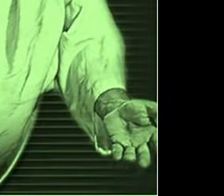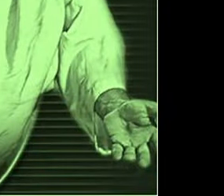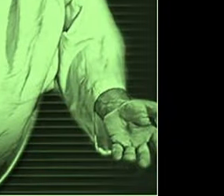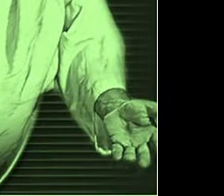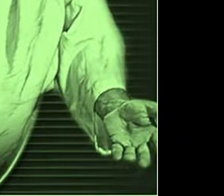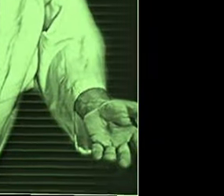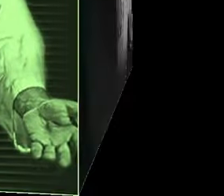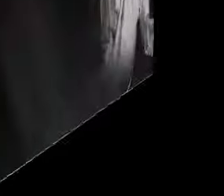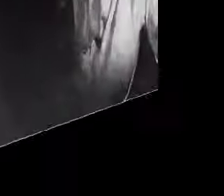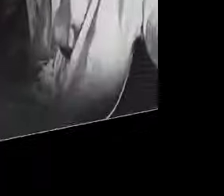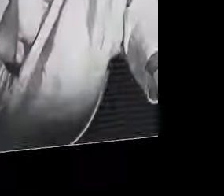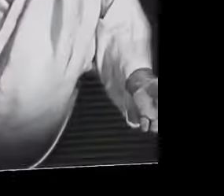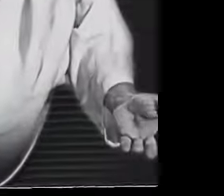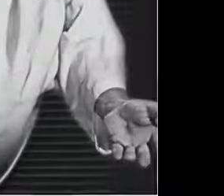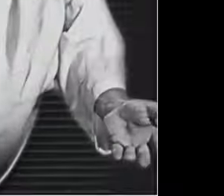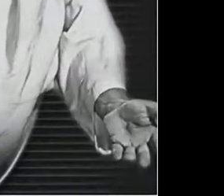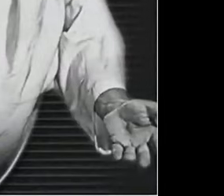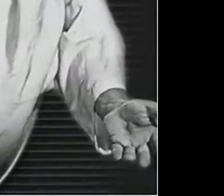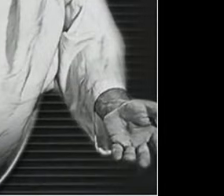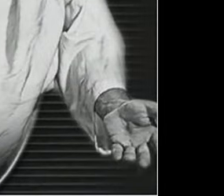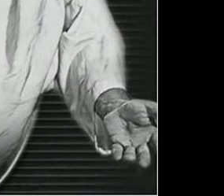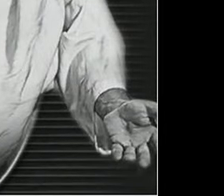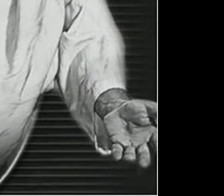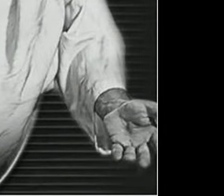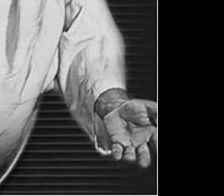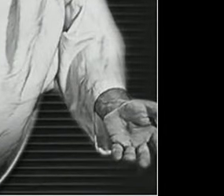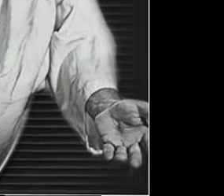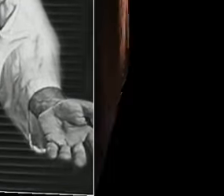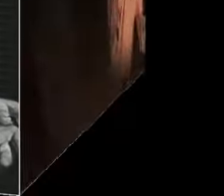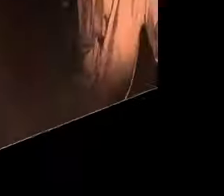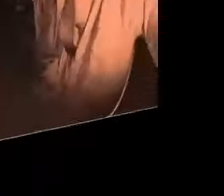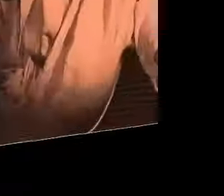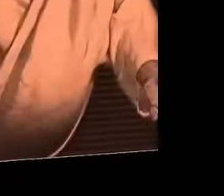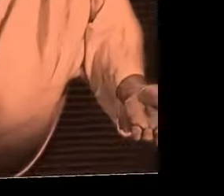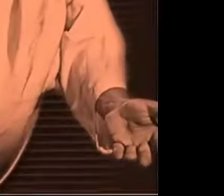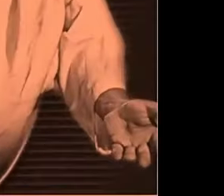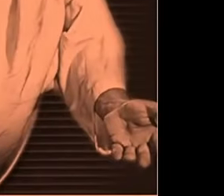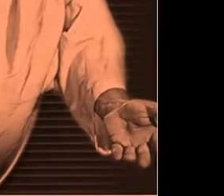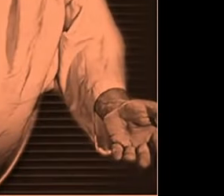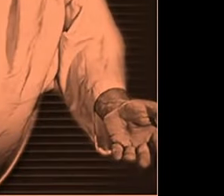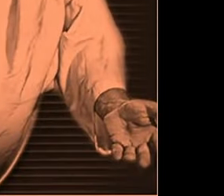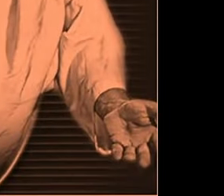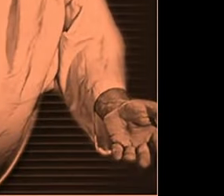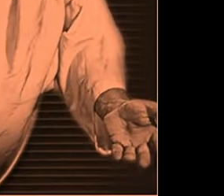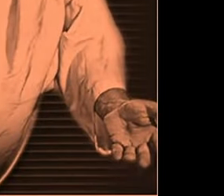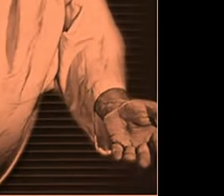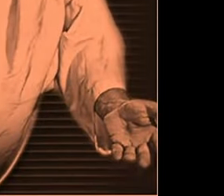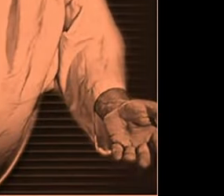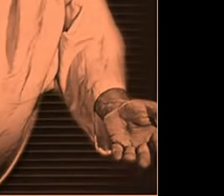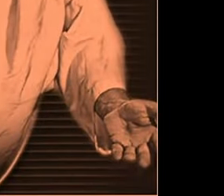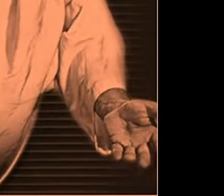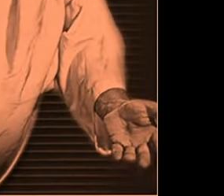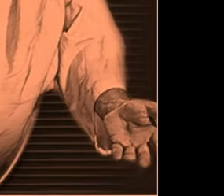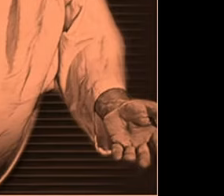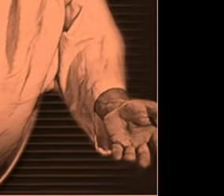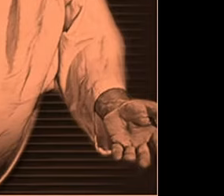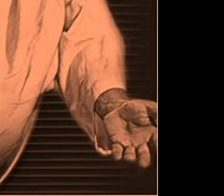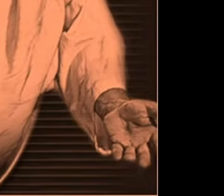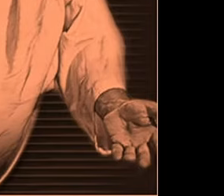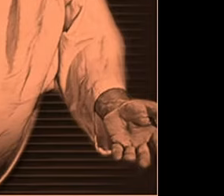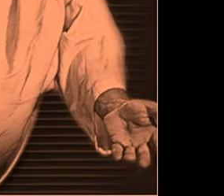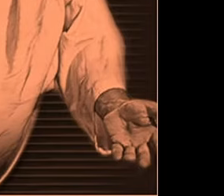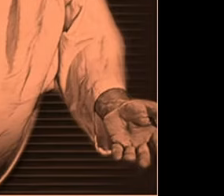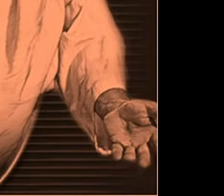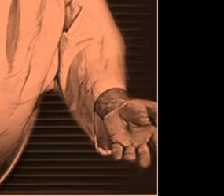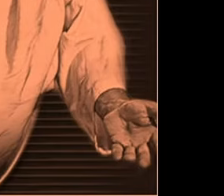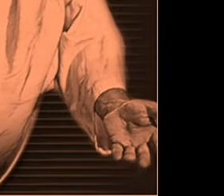who say they are Jews. I know, Revelation 2 verse 19, I know your deeds. You have a reputation of being alive.